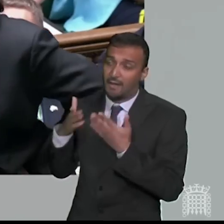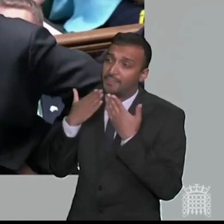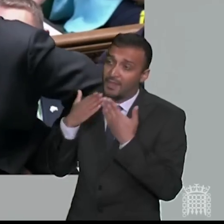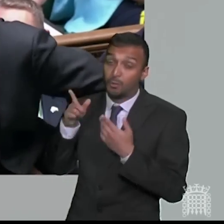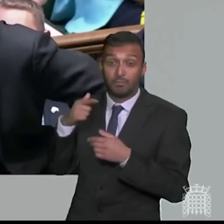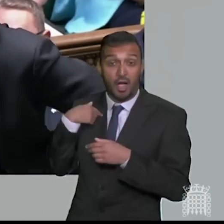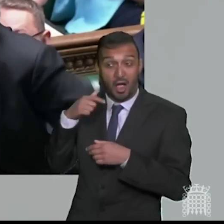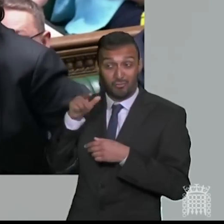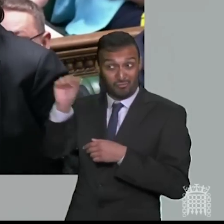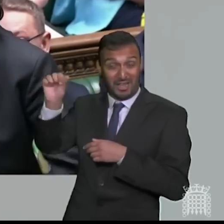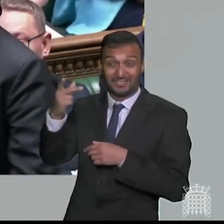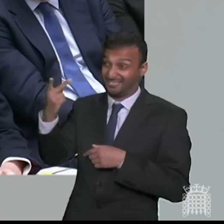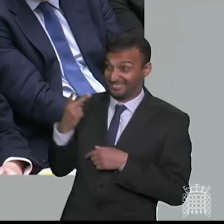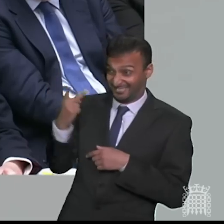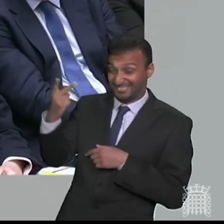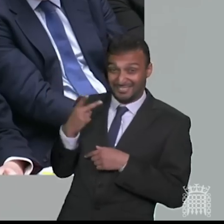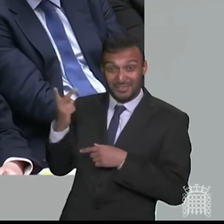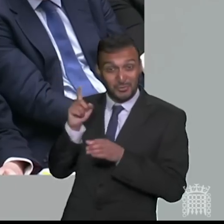and I'm pretty sure we'll be leaving at the same time.